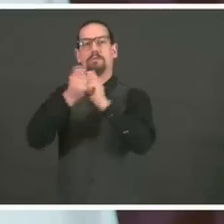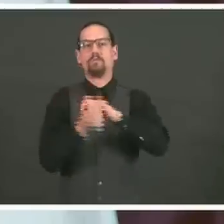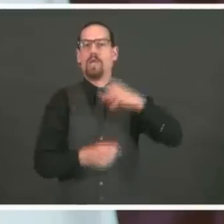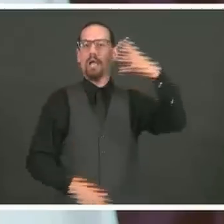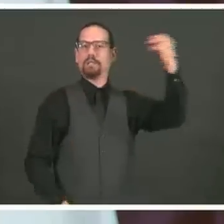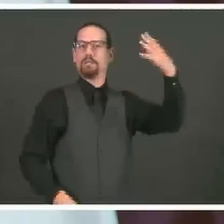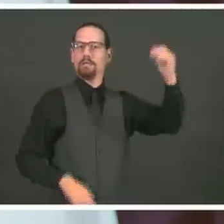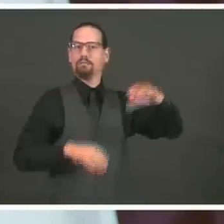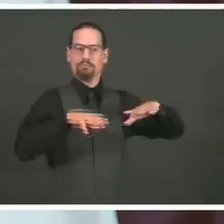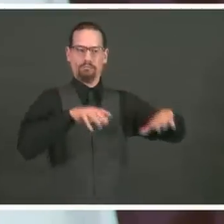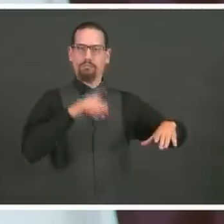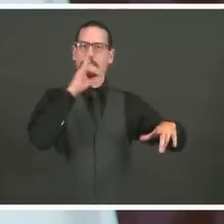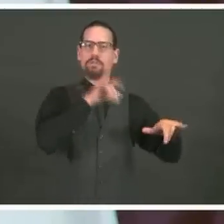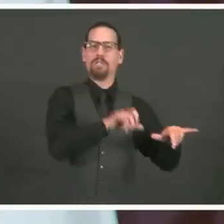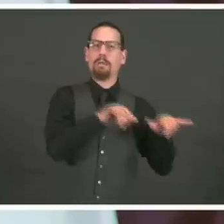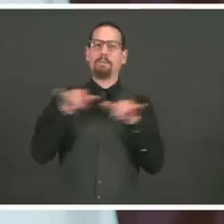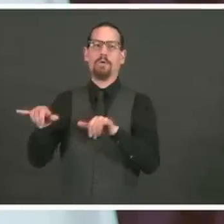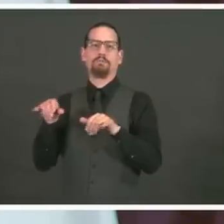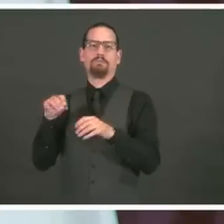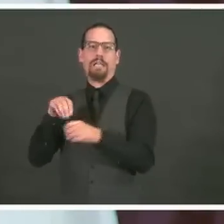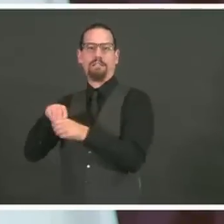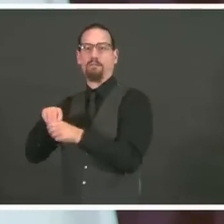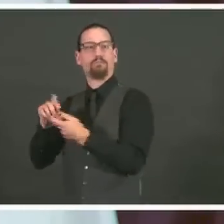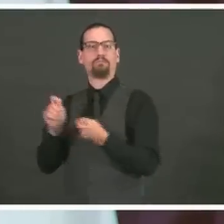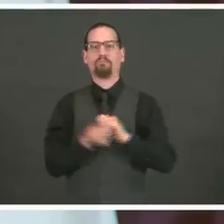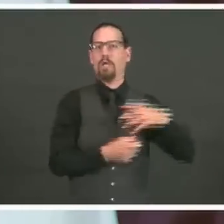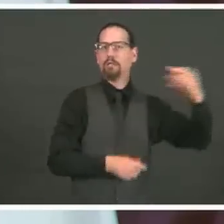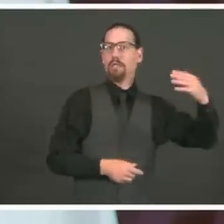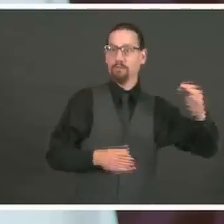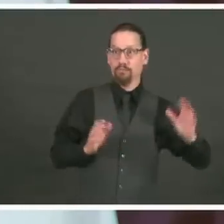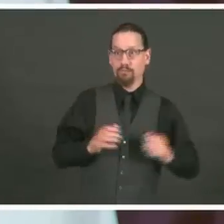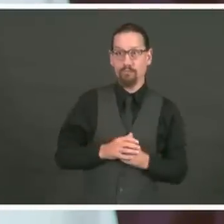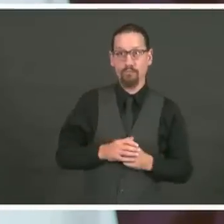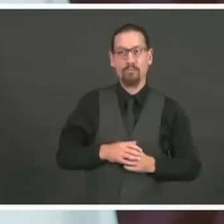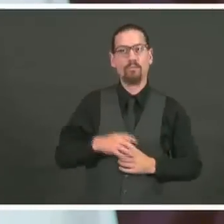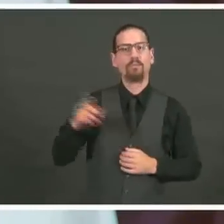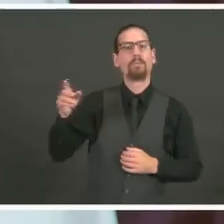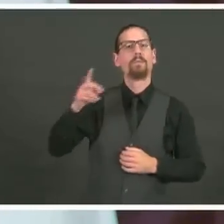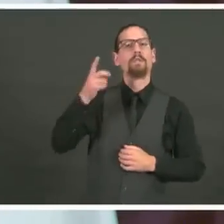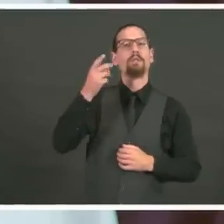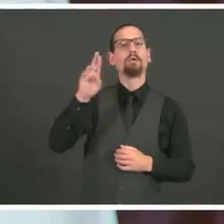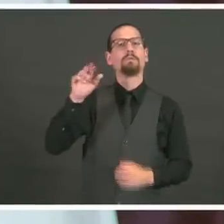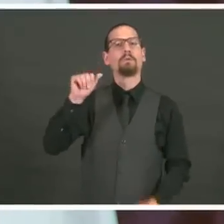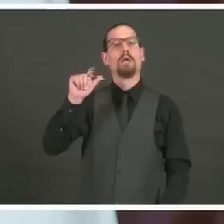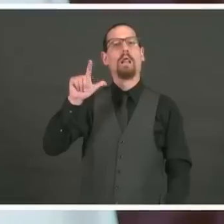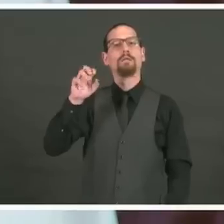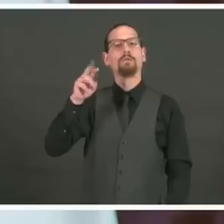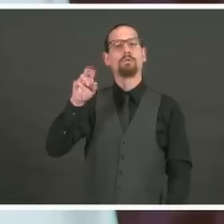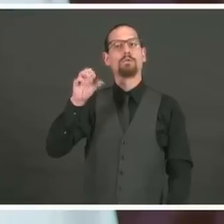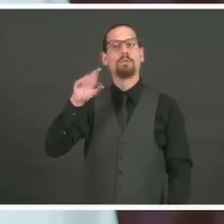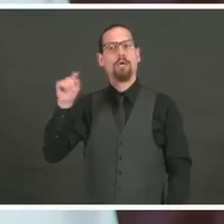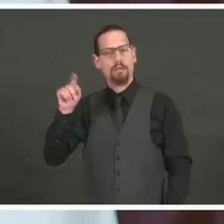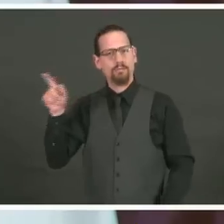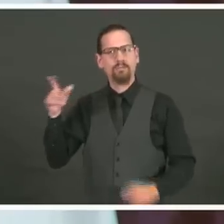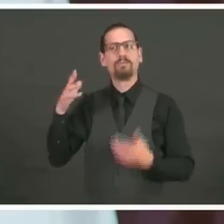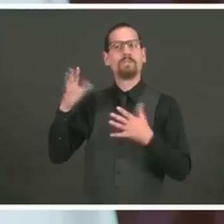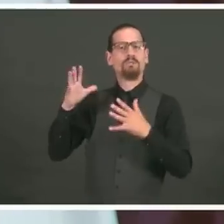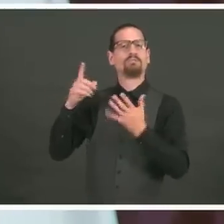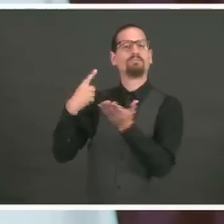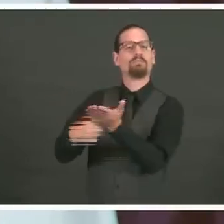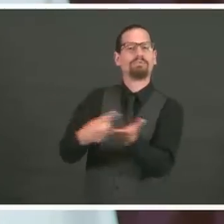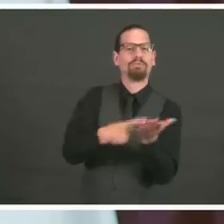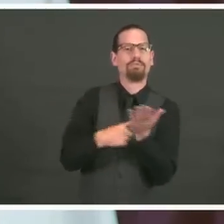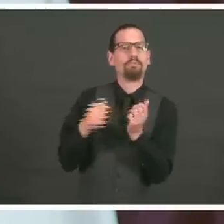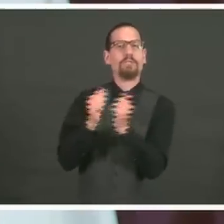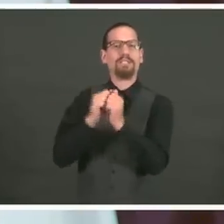team with some of the leading public health experts around the world, and they really encouraged us to get as many